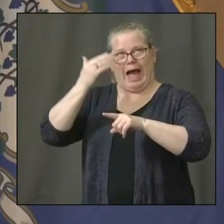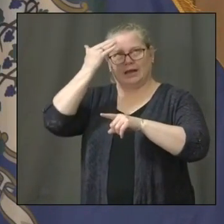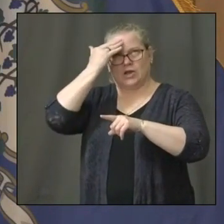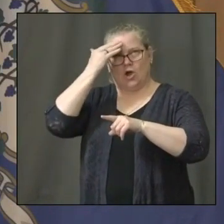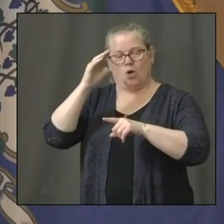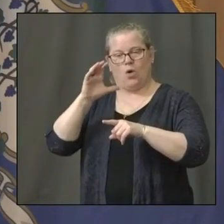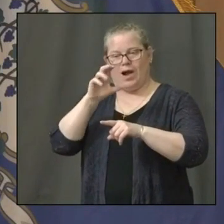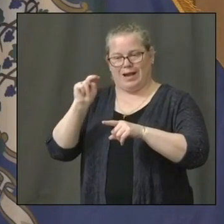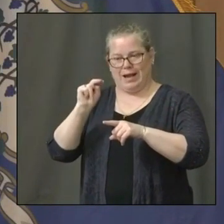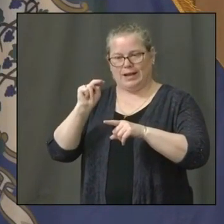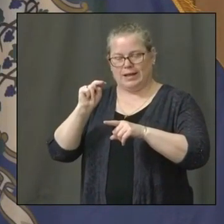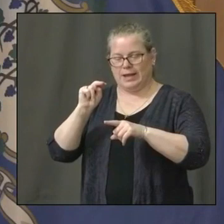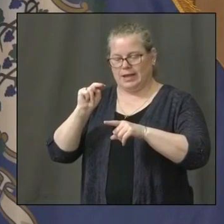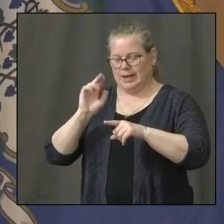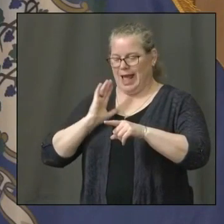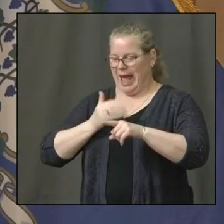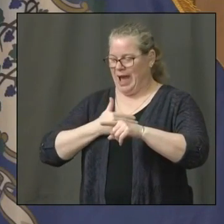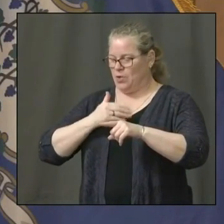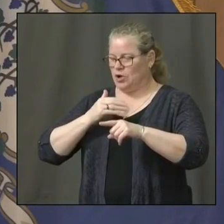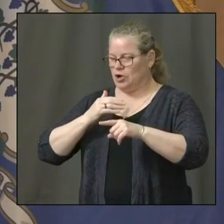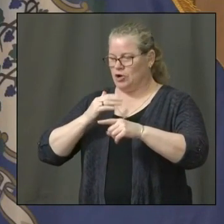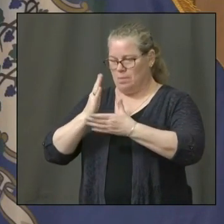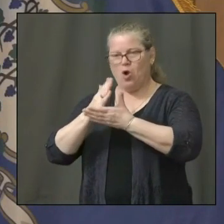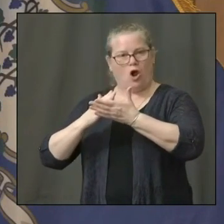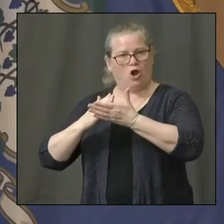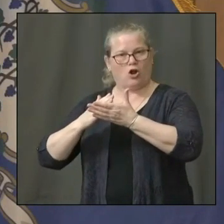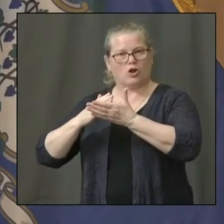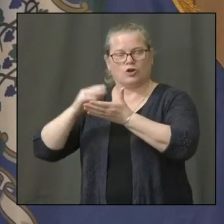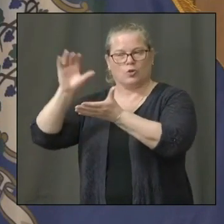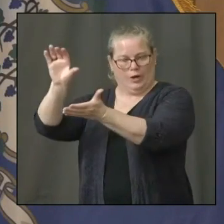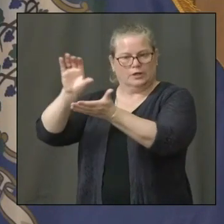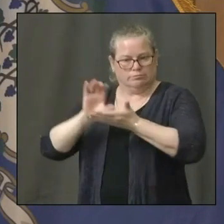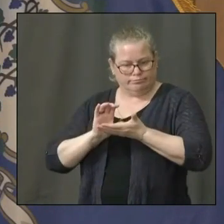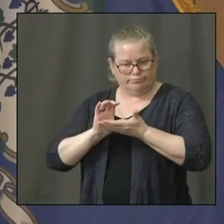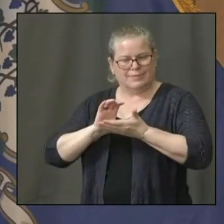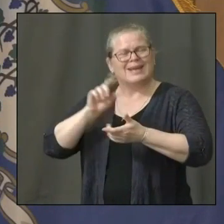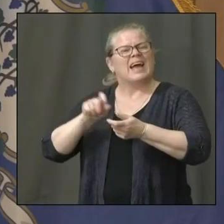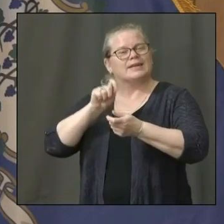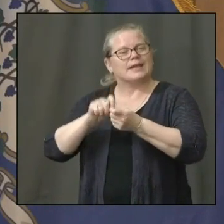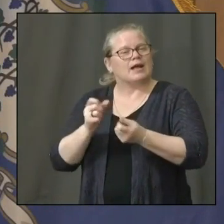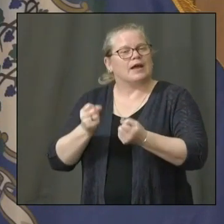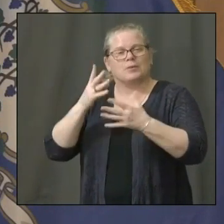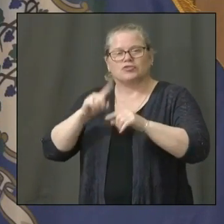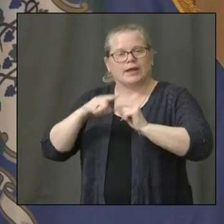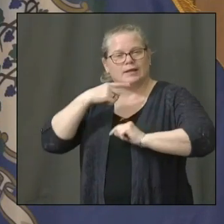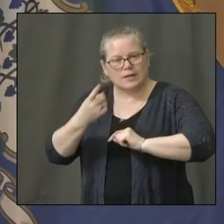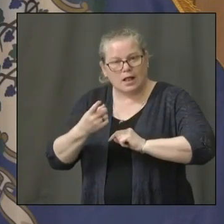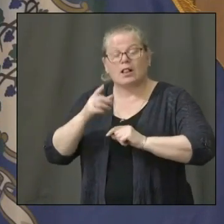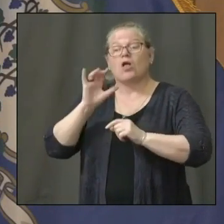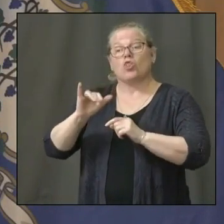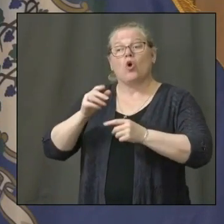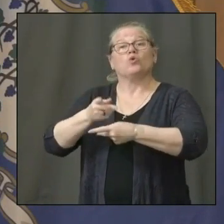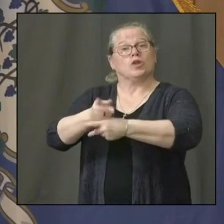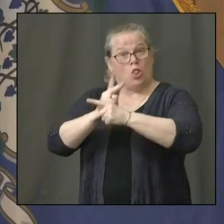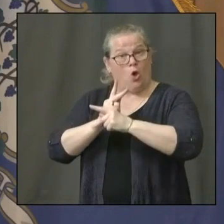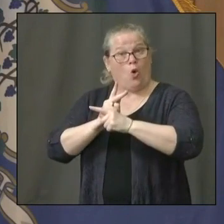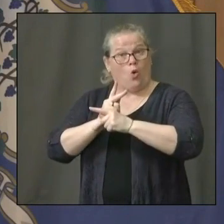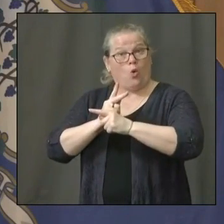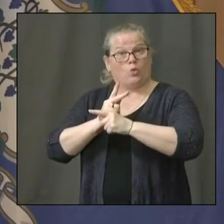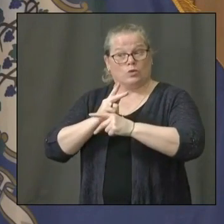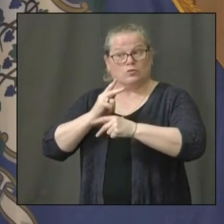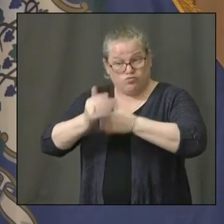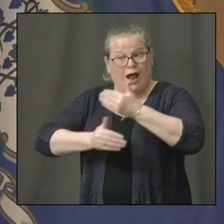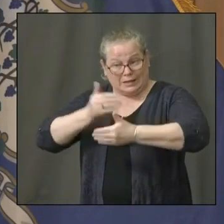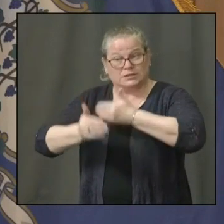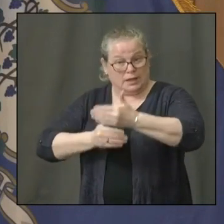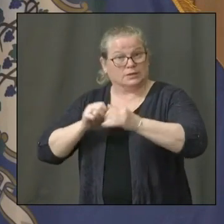our share of those loans. I can't tell you exactly what they are. I can tell you they are continuing to process these loans right now. There